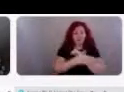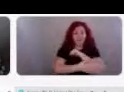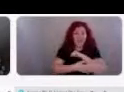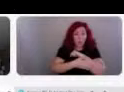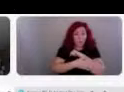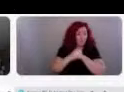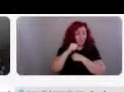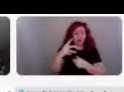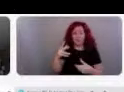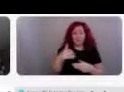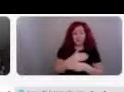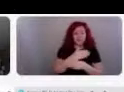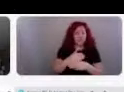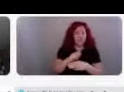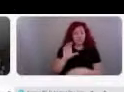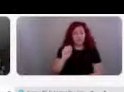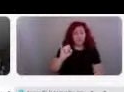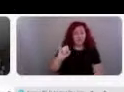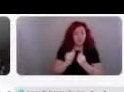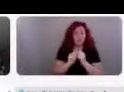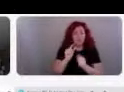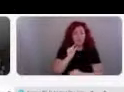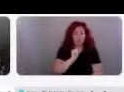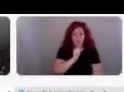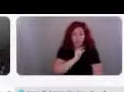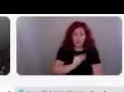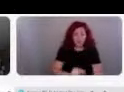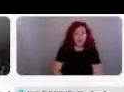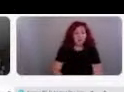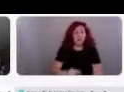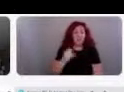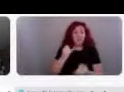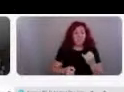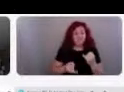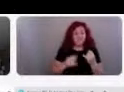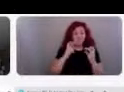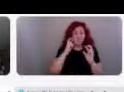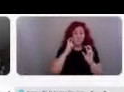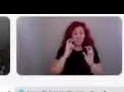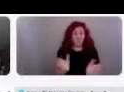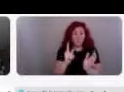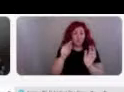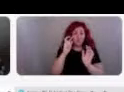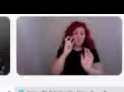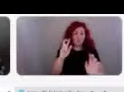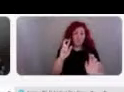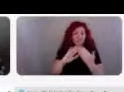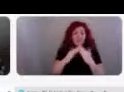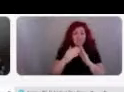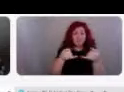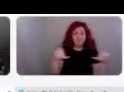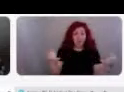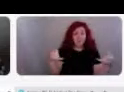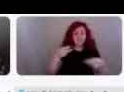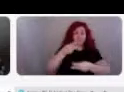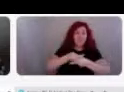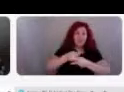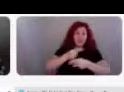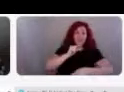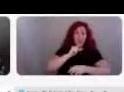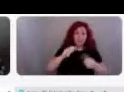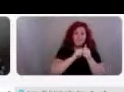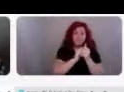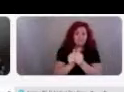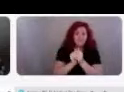no community interest with gilbert i strongly encourage you to respect the city boundaries and keep gilbert as whole as possible the